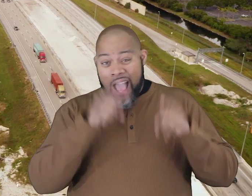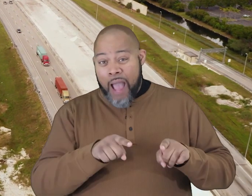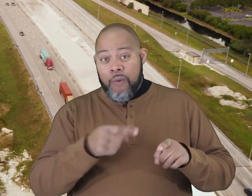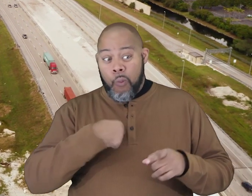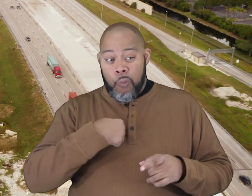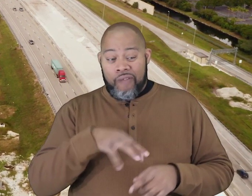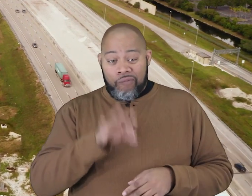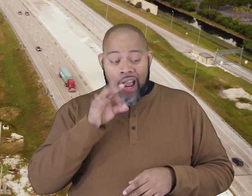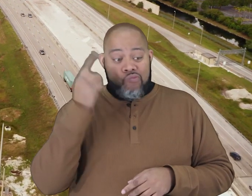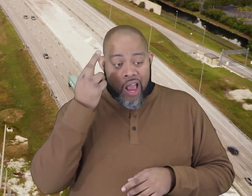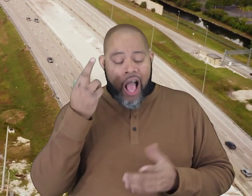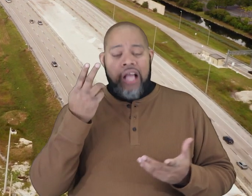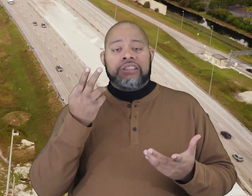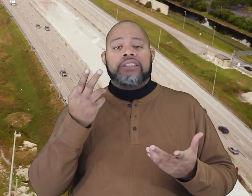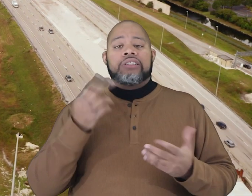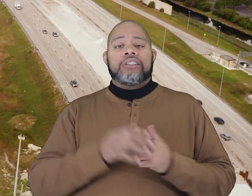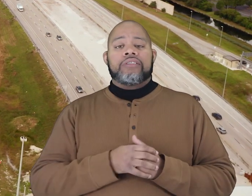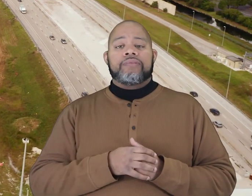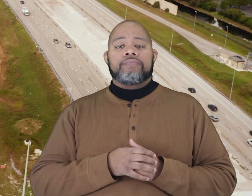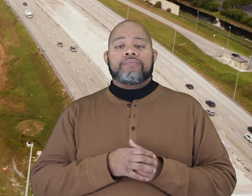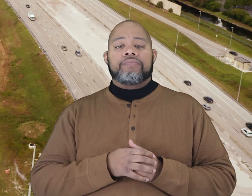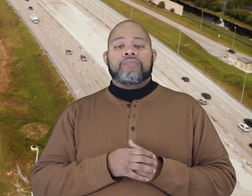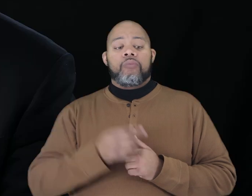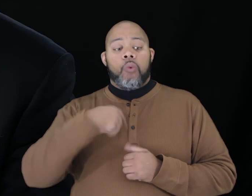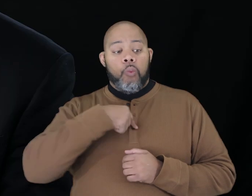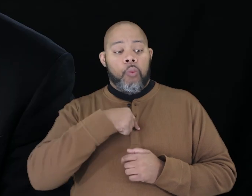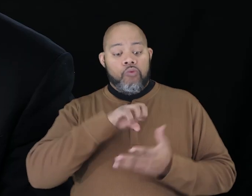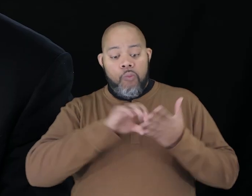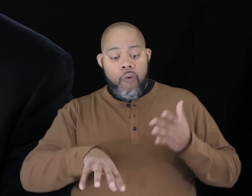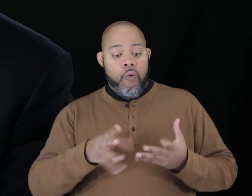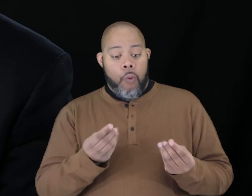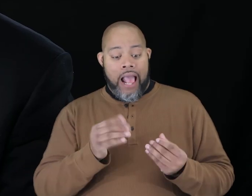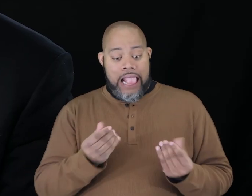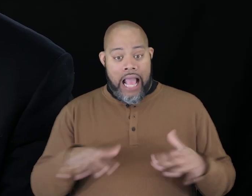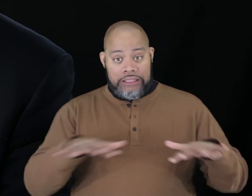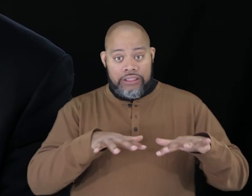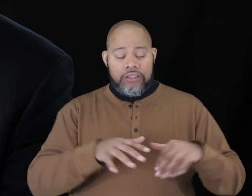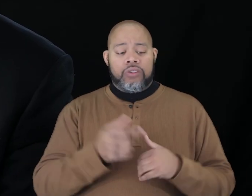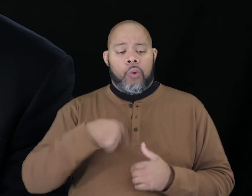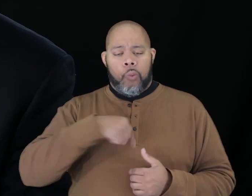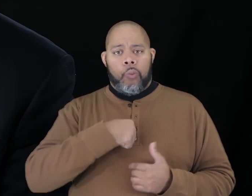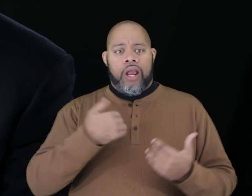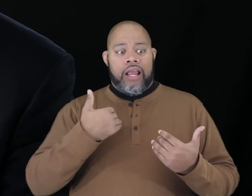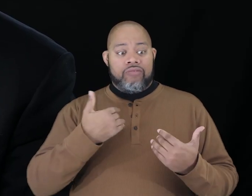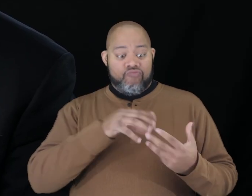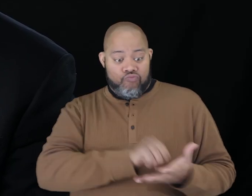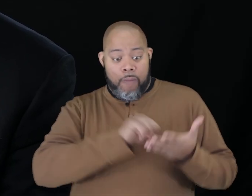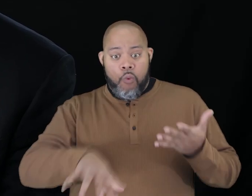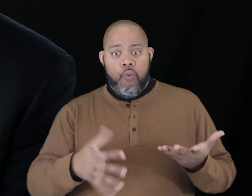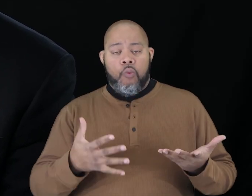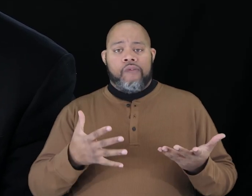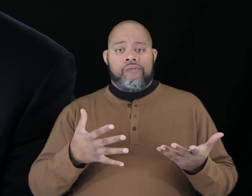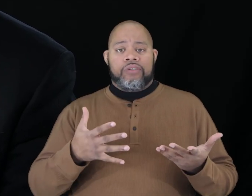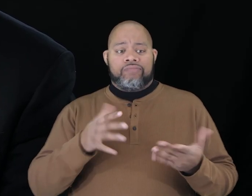But as a result, what we have found that as we remove wetlands from the landscape, we have